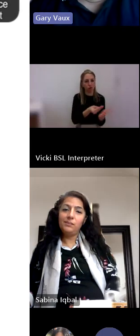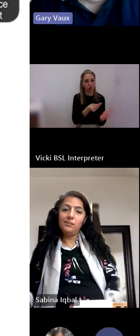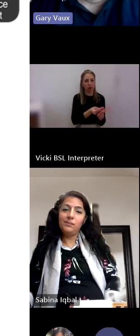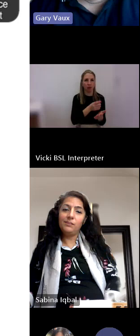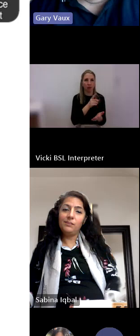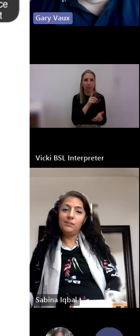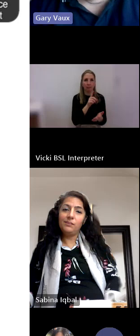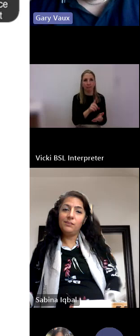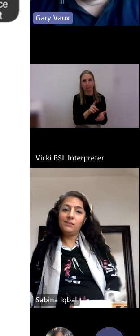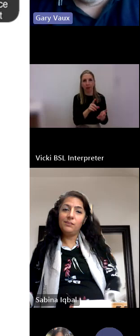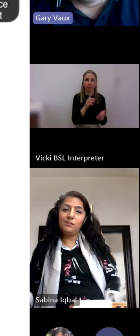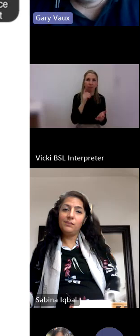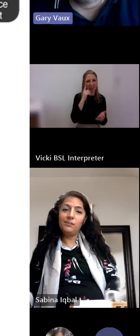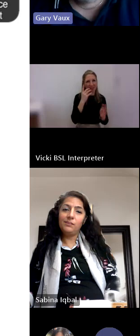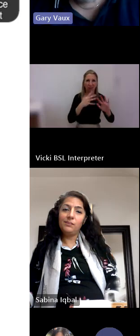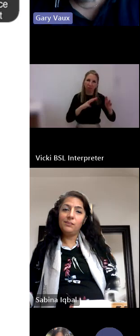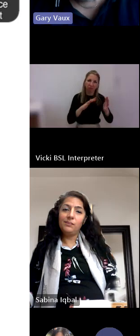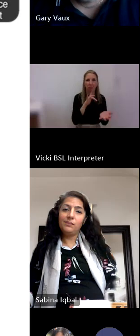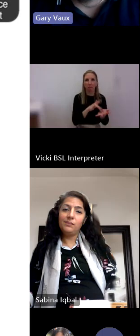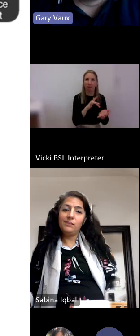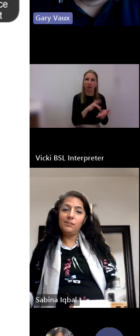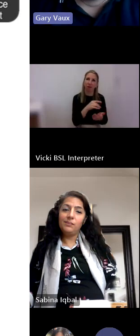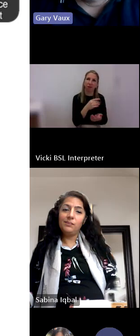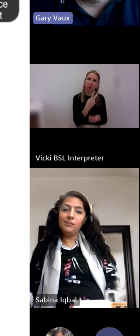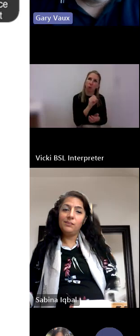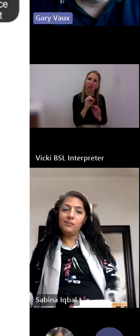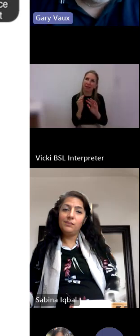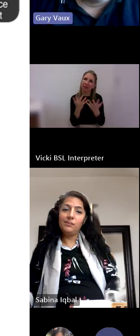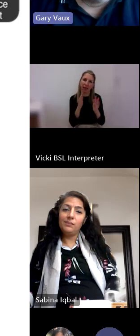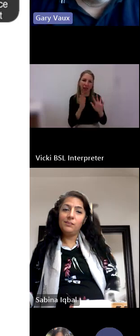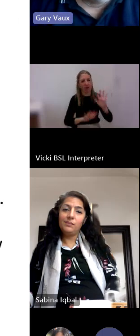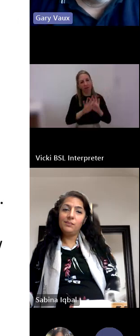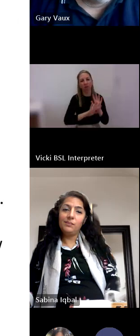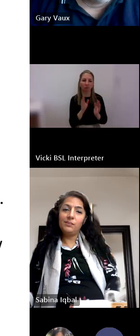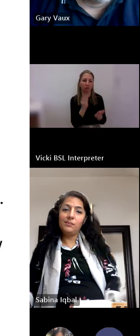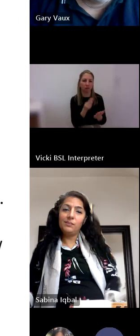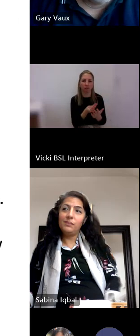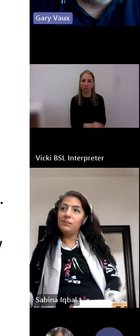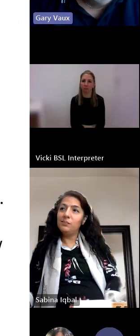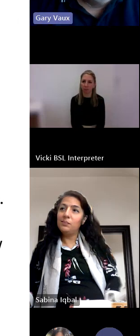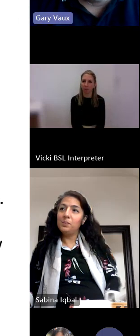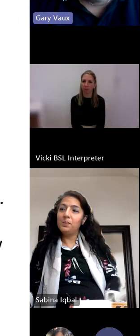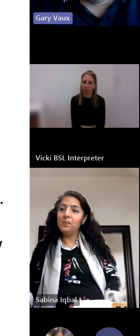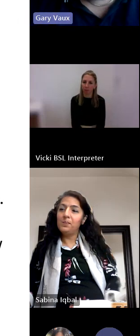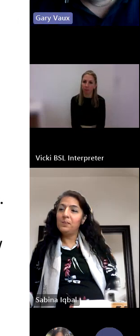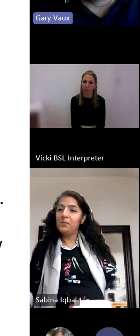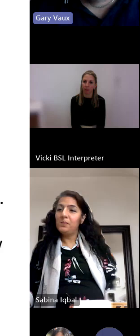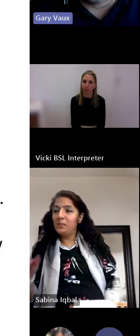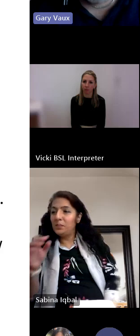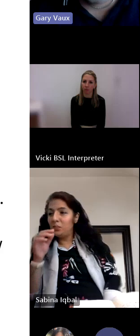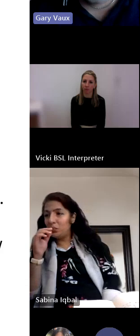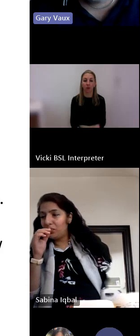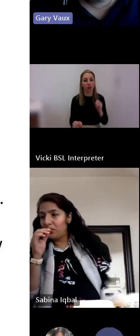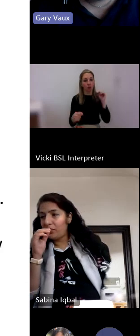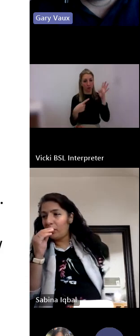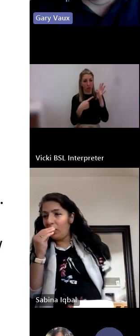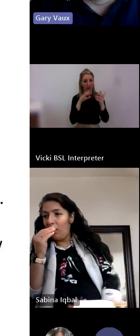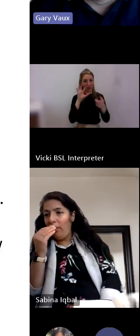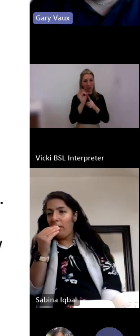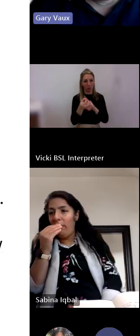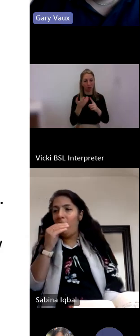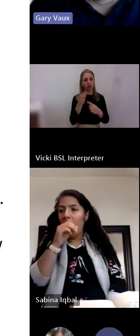probably in the mid-2010s. Okay, next slide, please, Matt. Key points from the budget, as asked to